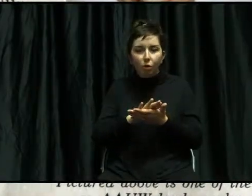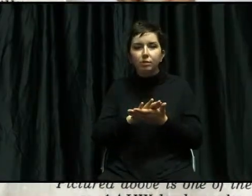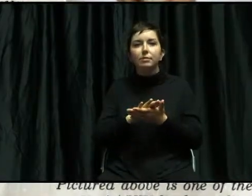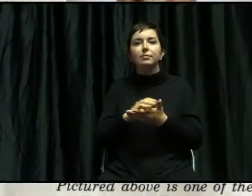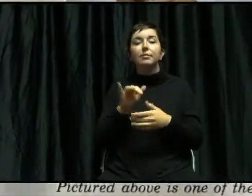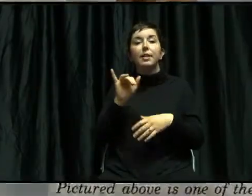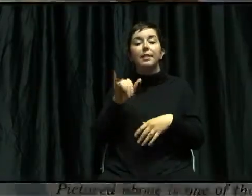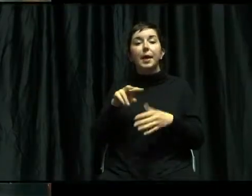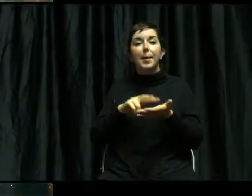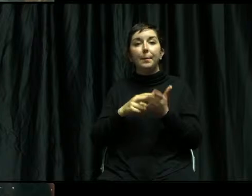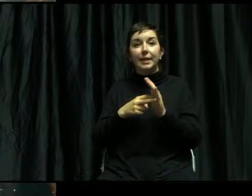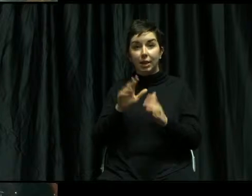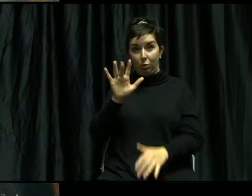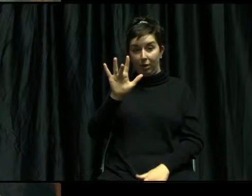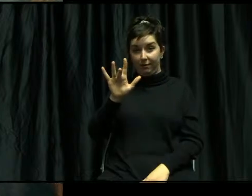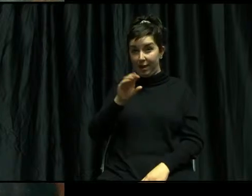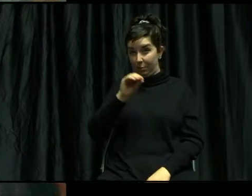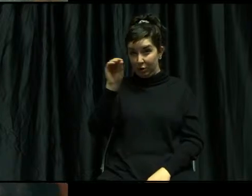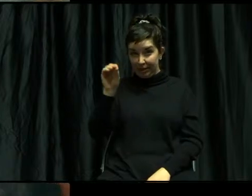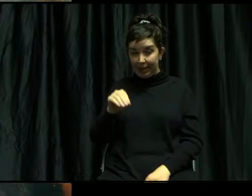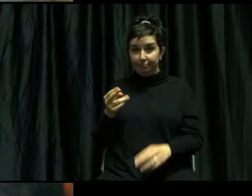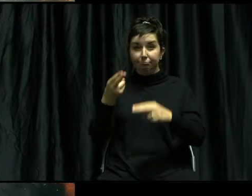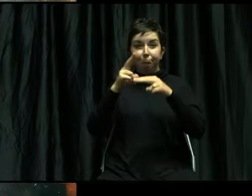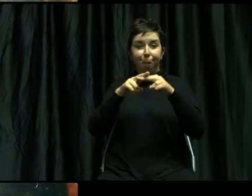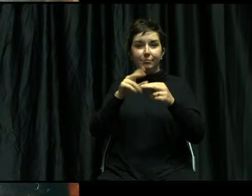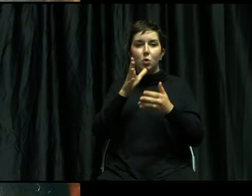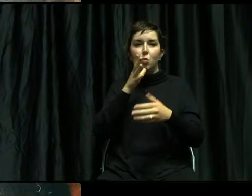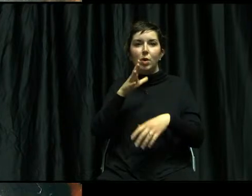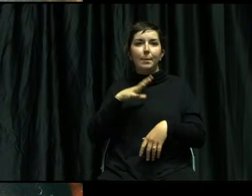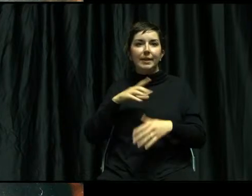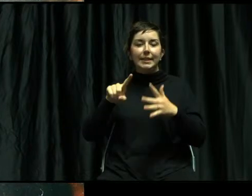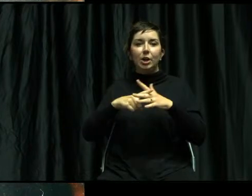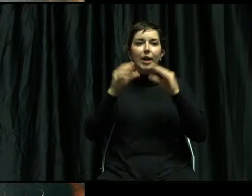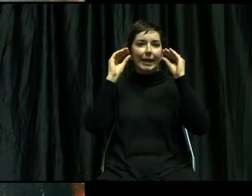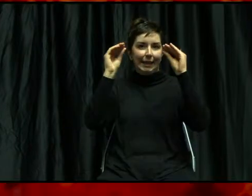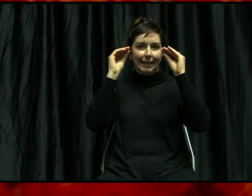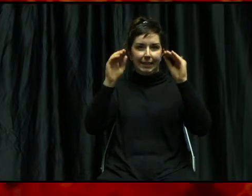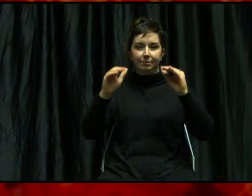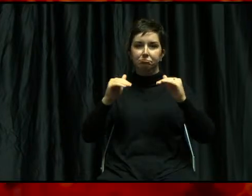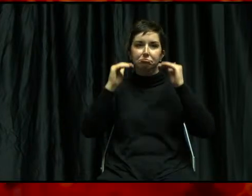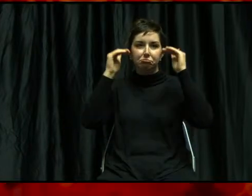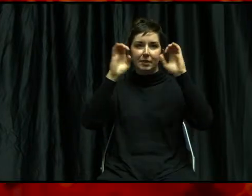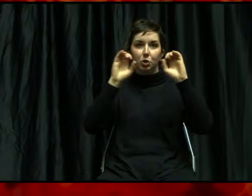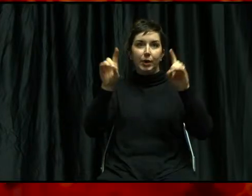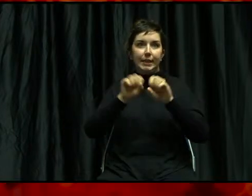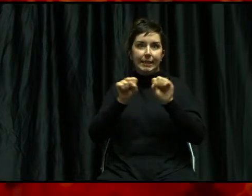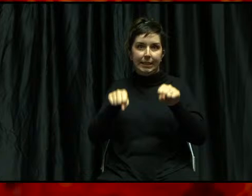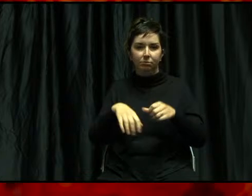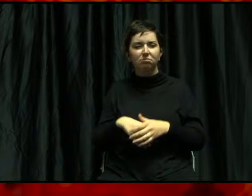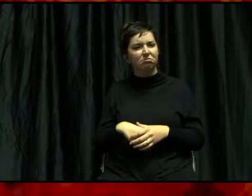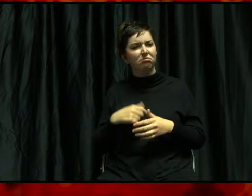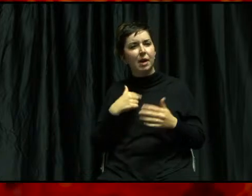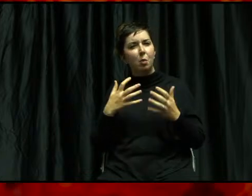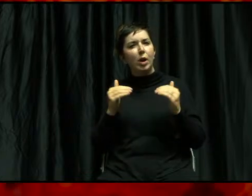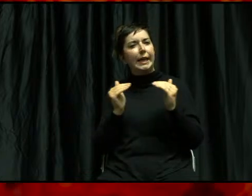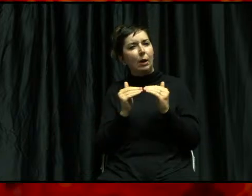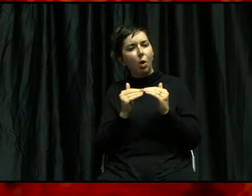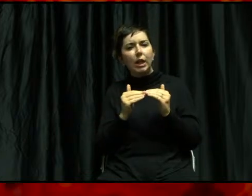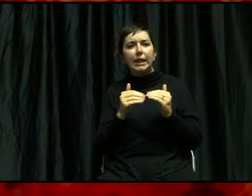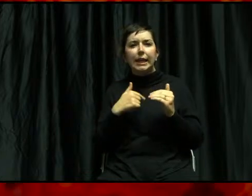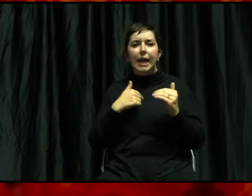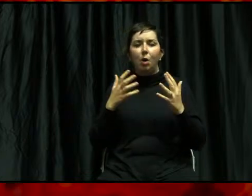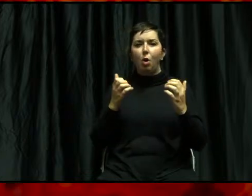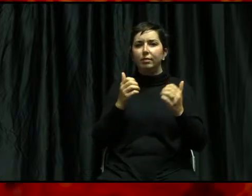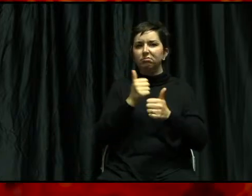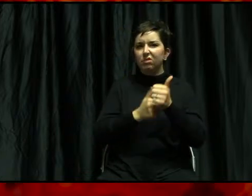in a 25% increase in women teaching within the higher education system. I want equality. I want